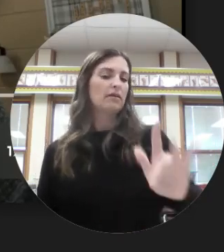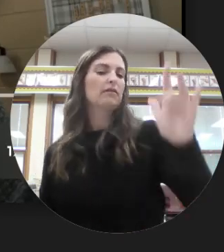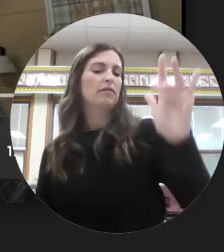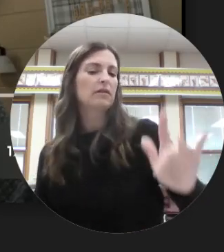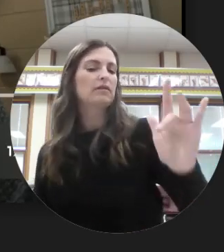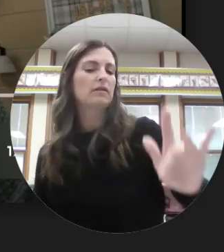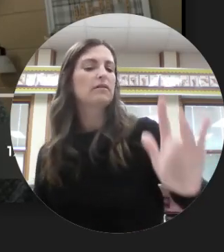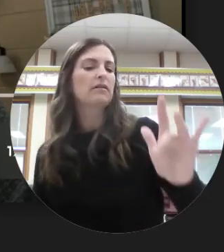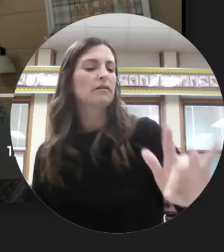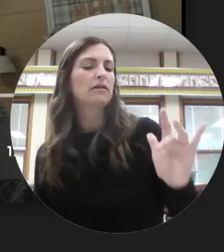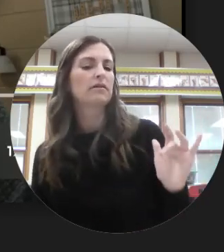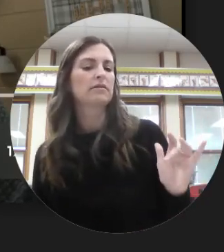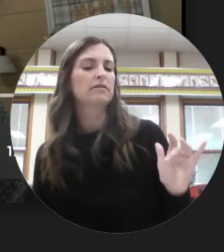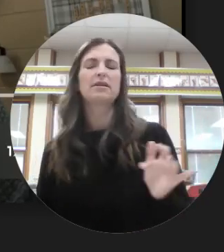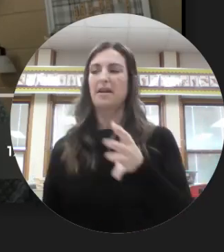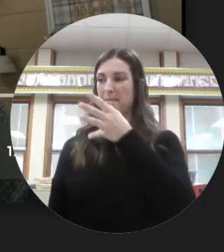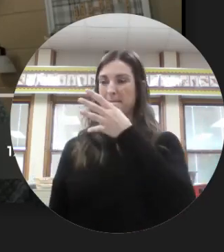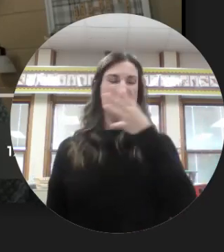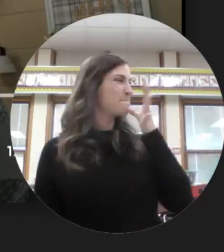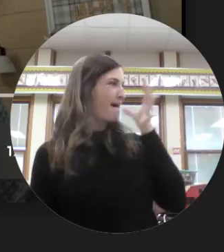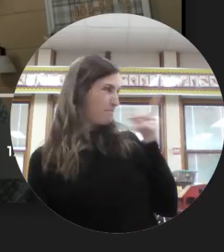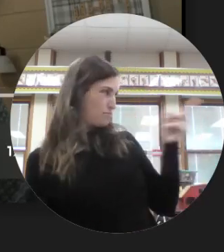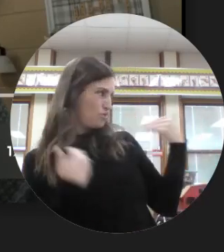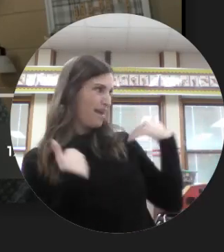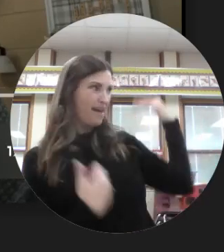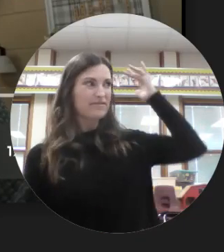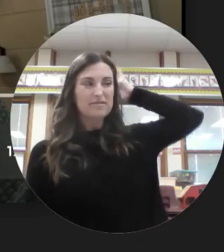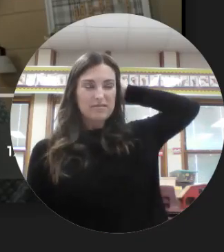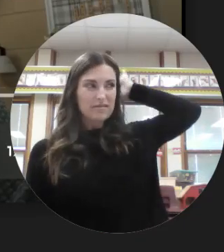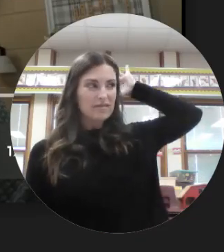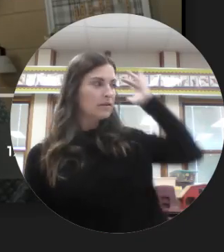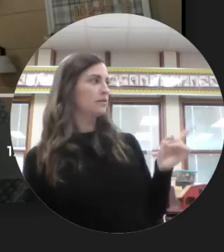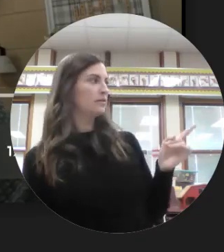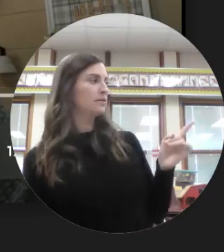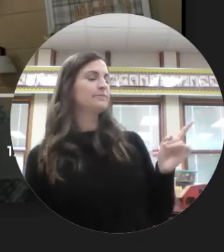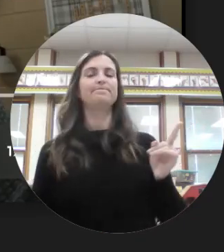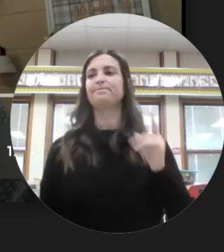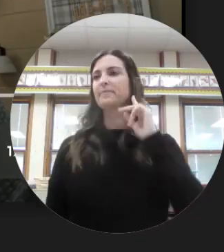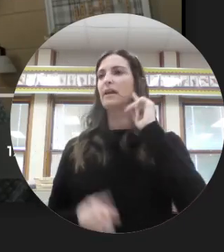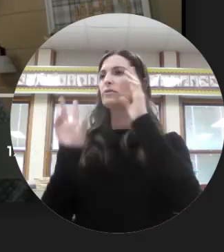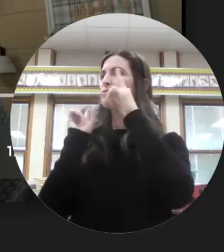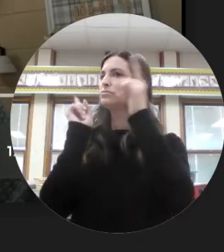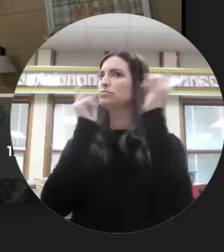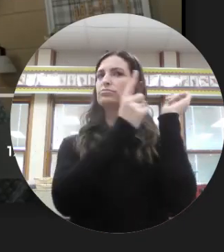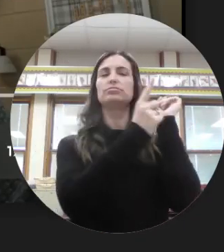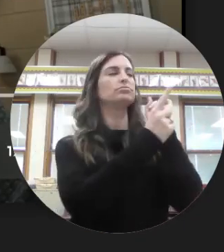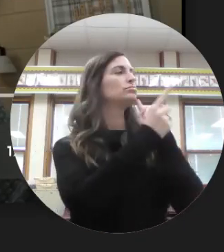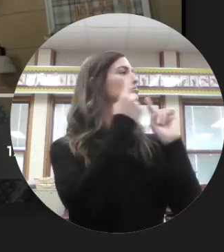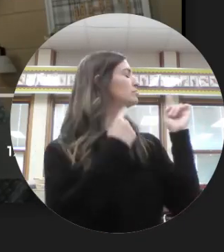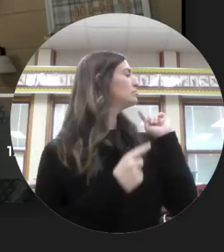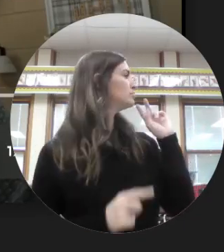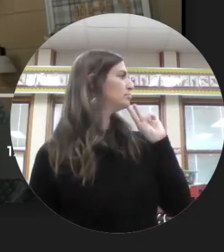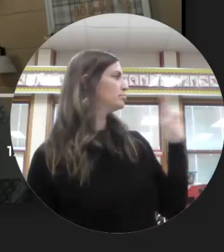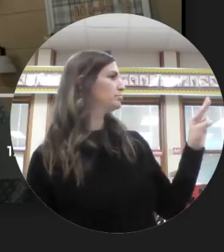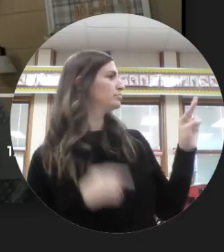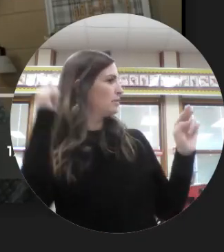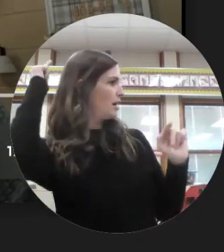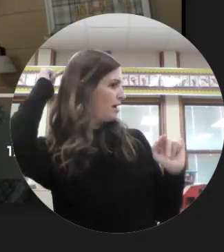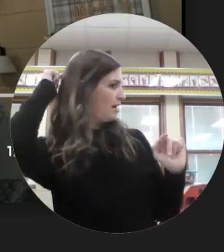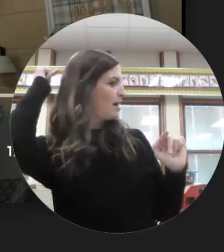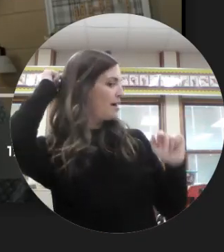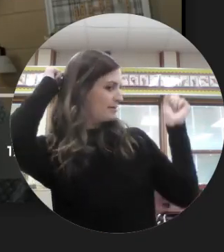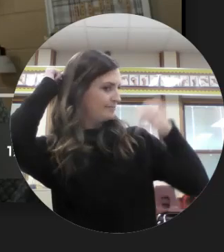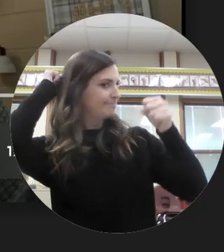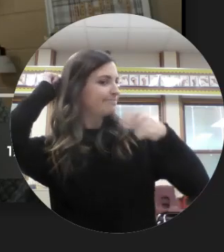click. "Mama, do you have a button?" Brightbill watched as his mother's head turned all the way around and a small button came into